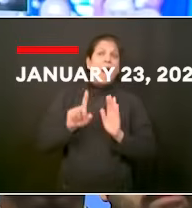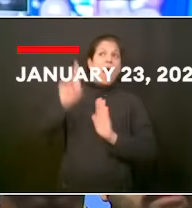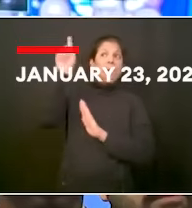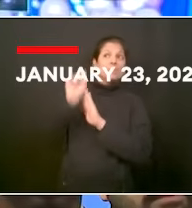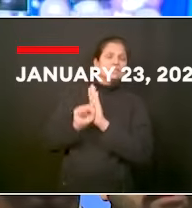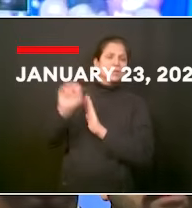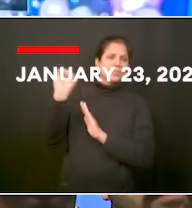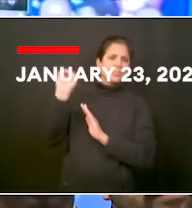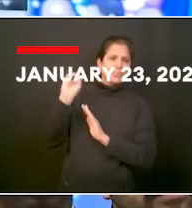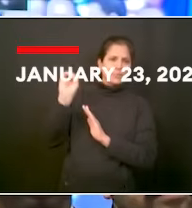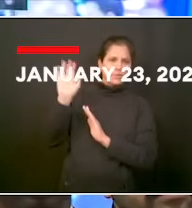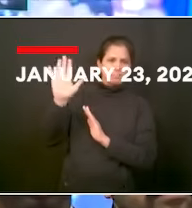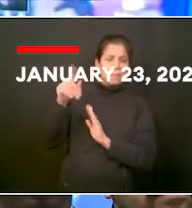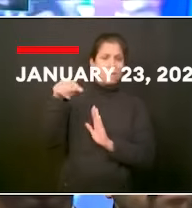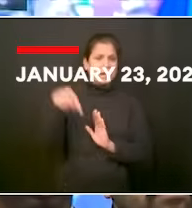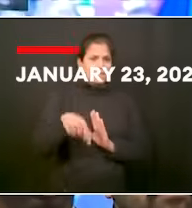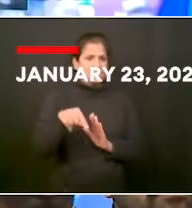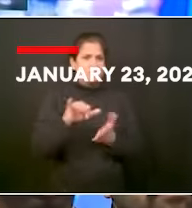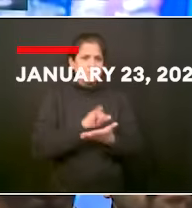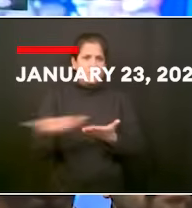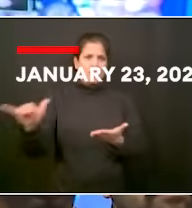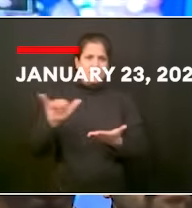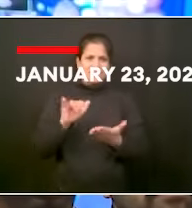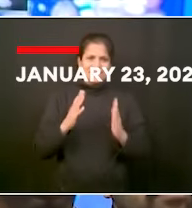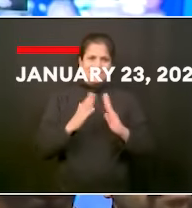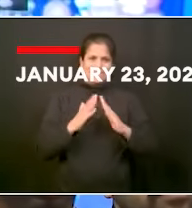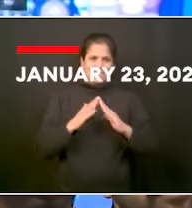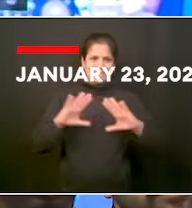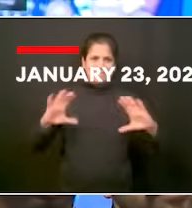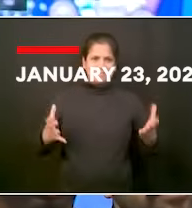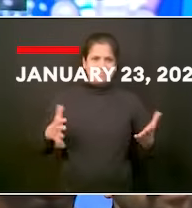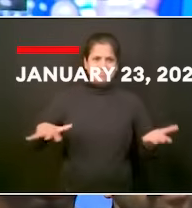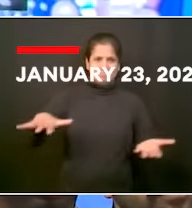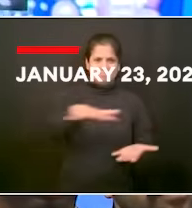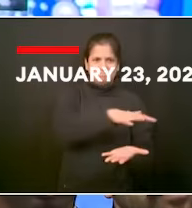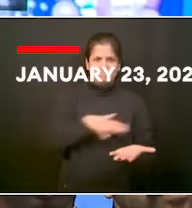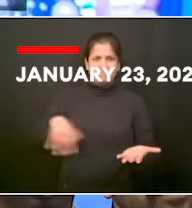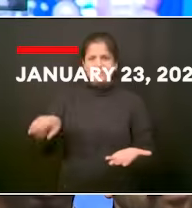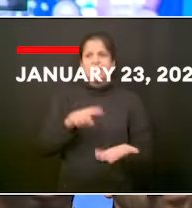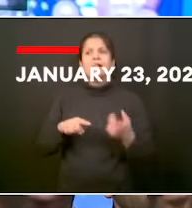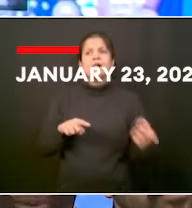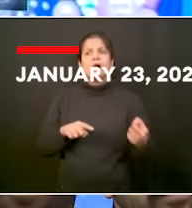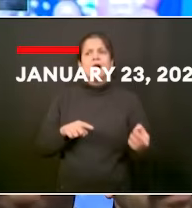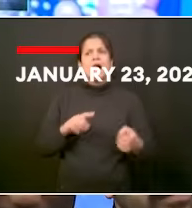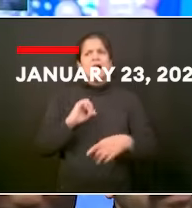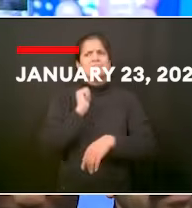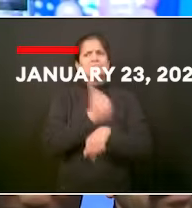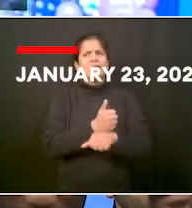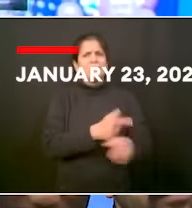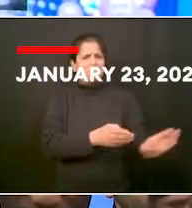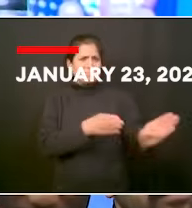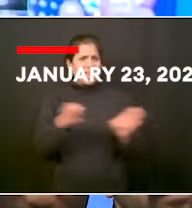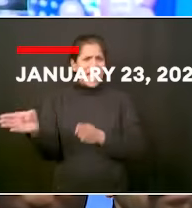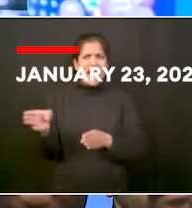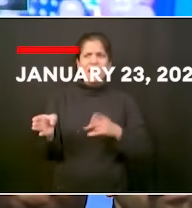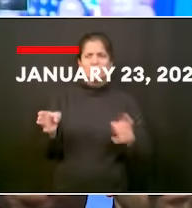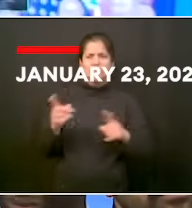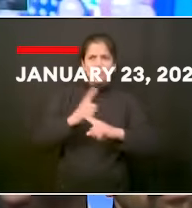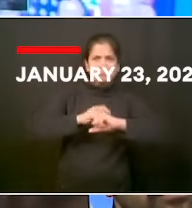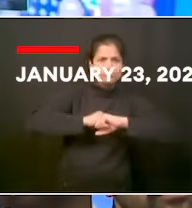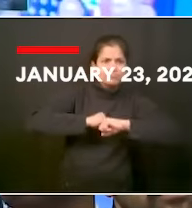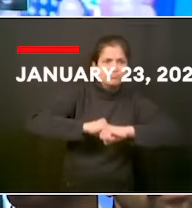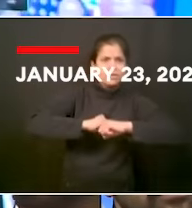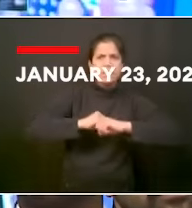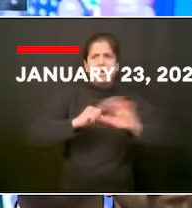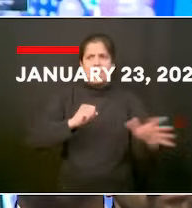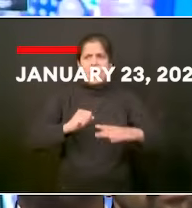detailed plans in place for storms like this to protect the network, to protect our riders, and to protect our employees. We pre-position